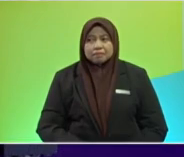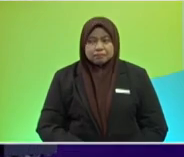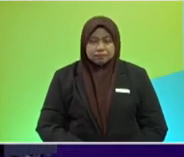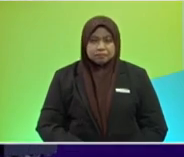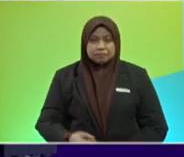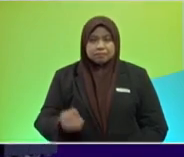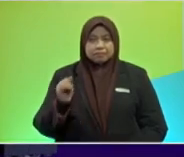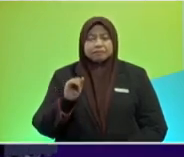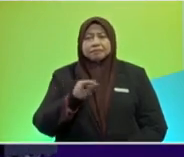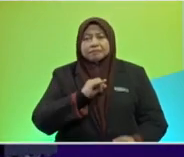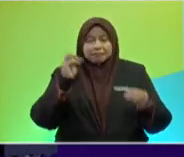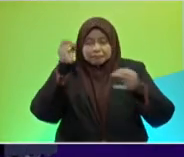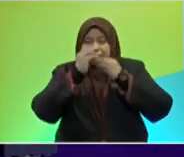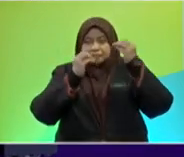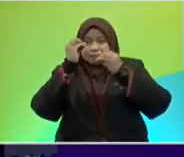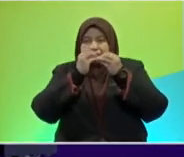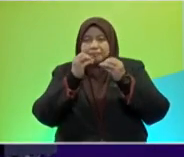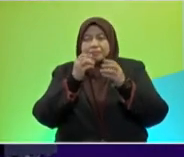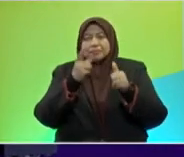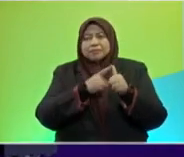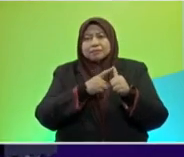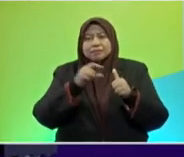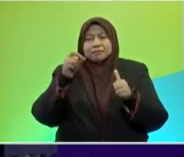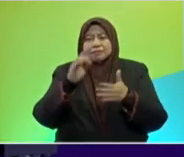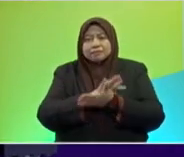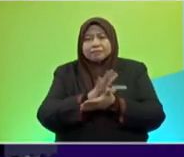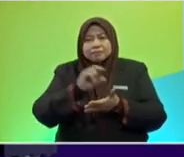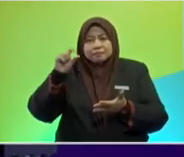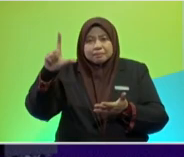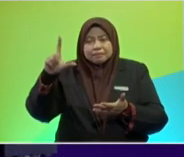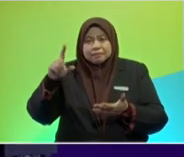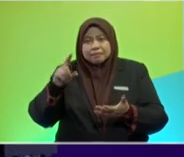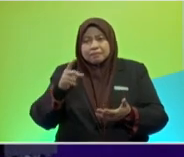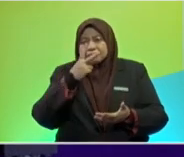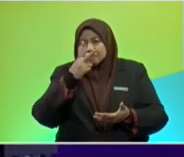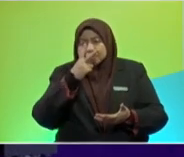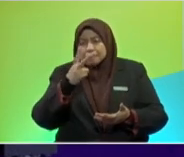see overall, the one with the thick paper has the most clearest